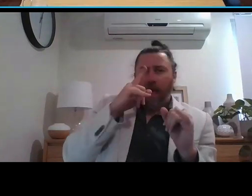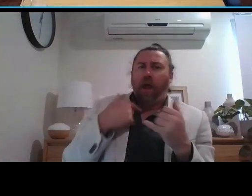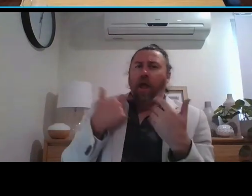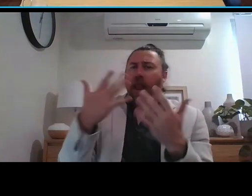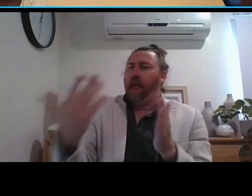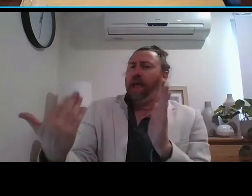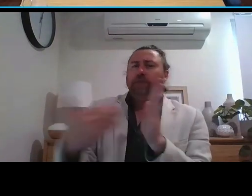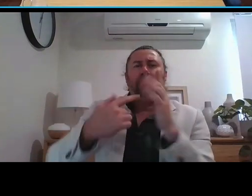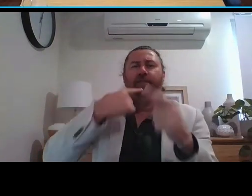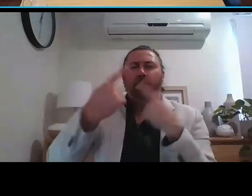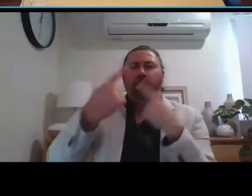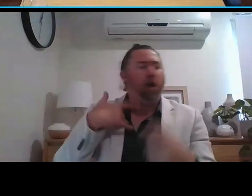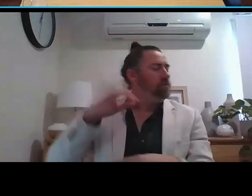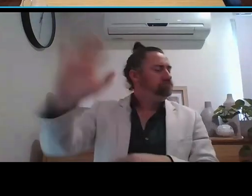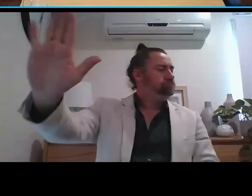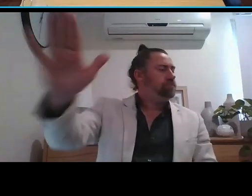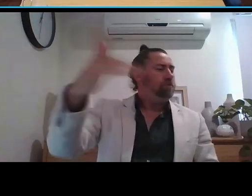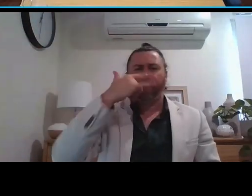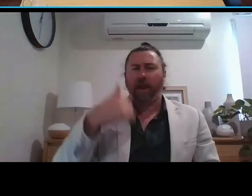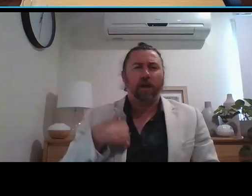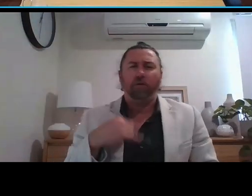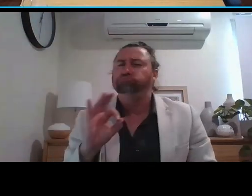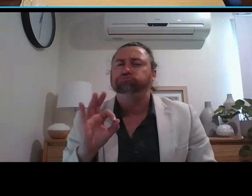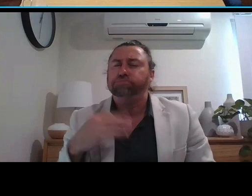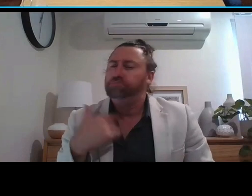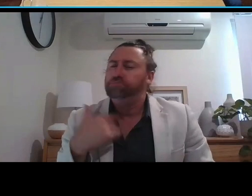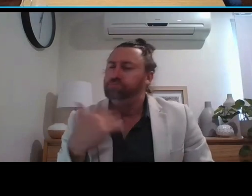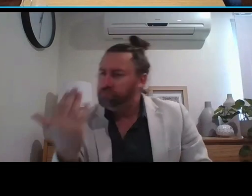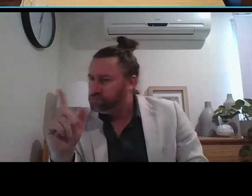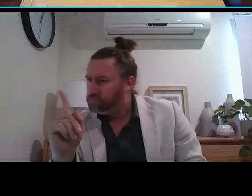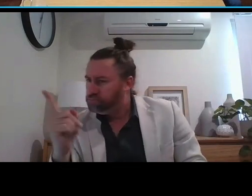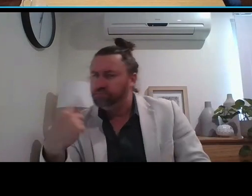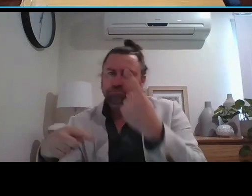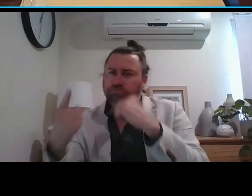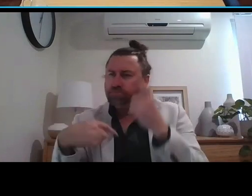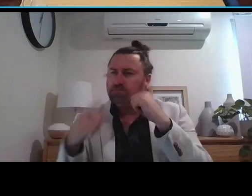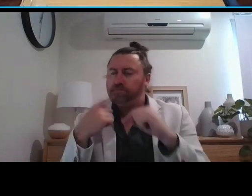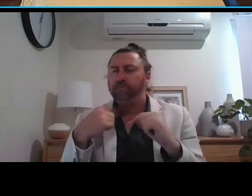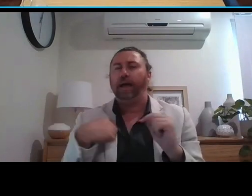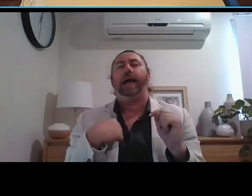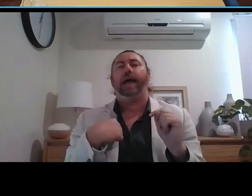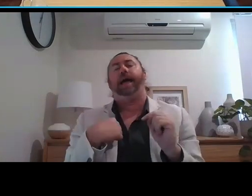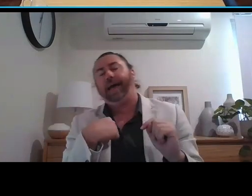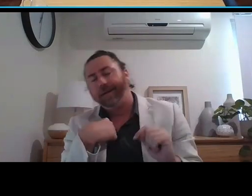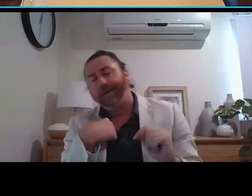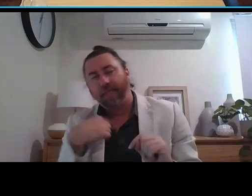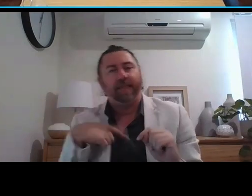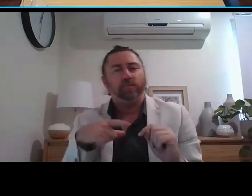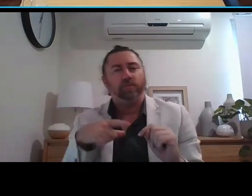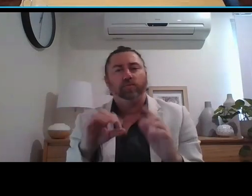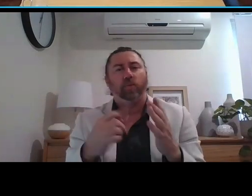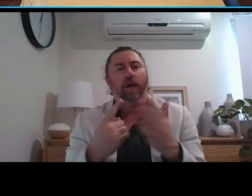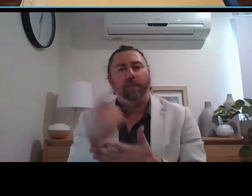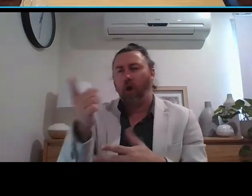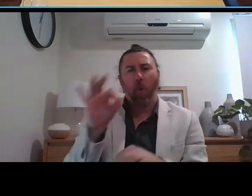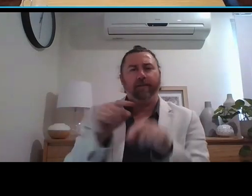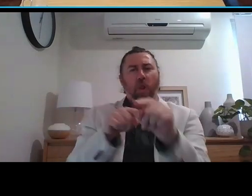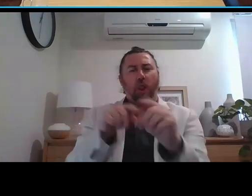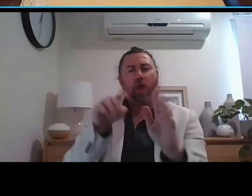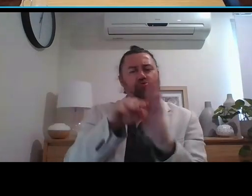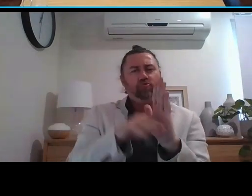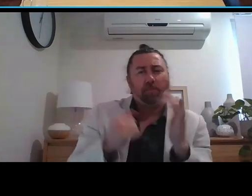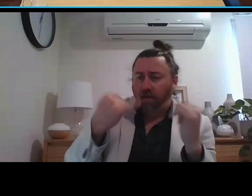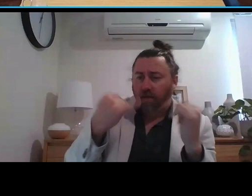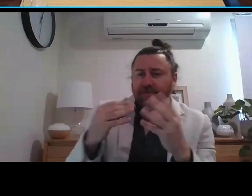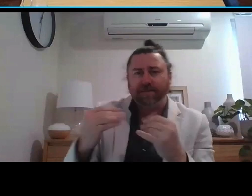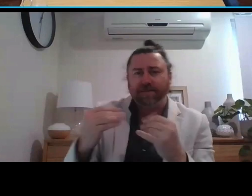So by the time a decision maker completes the original decision of non-compliance, providers will have had opportunities to